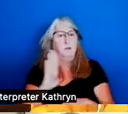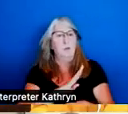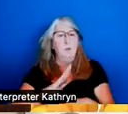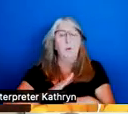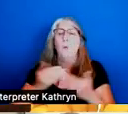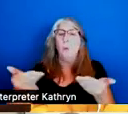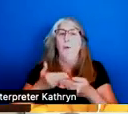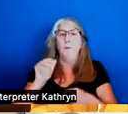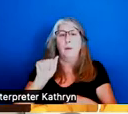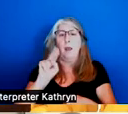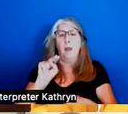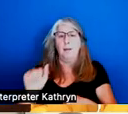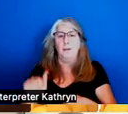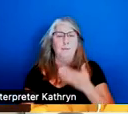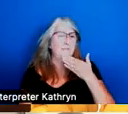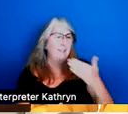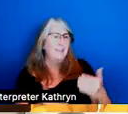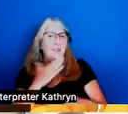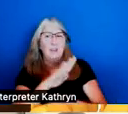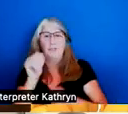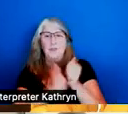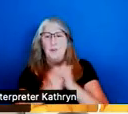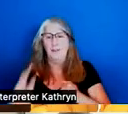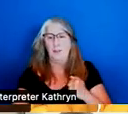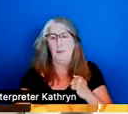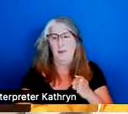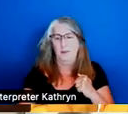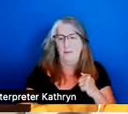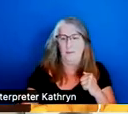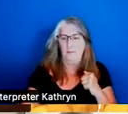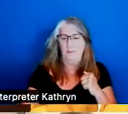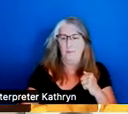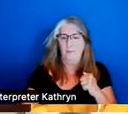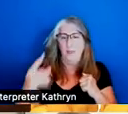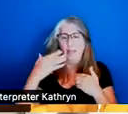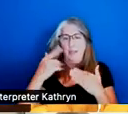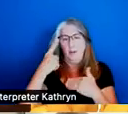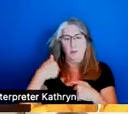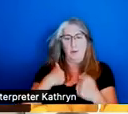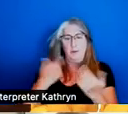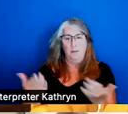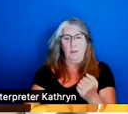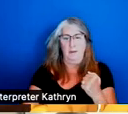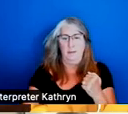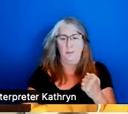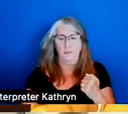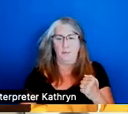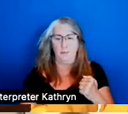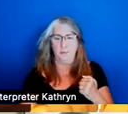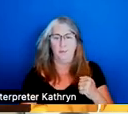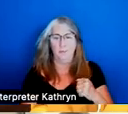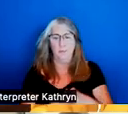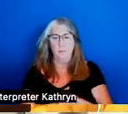Anna. Thank you. Good afternoon, everyone. Thank you for having me. It is an honor to